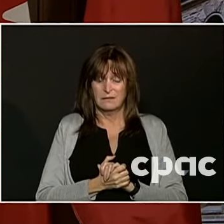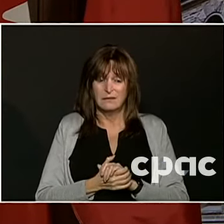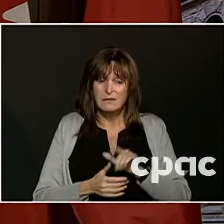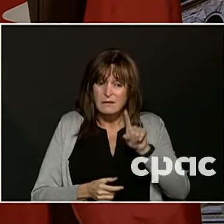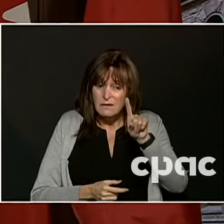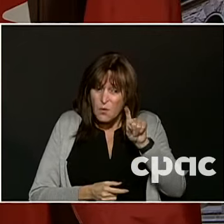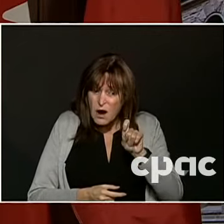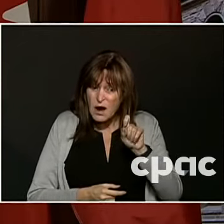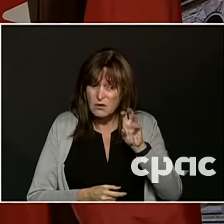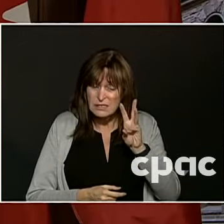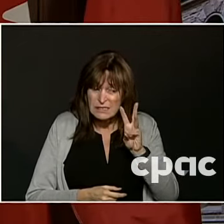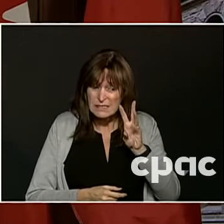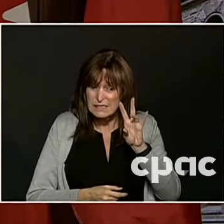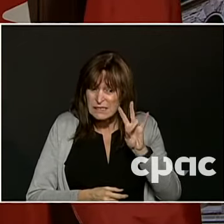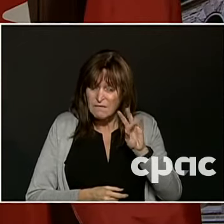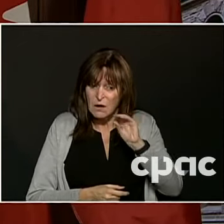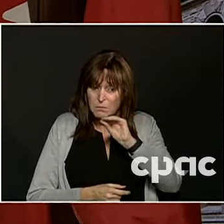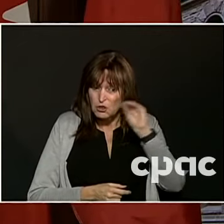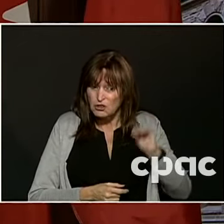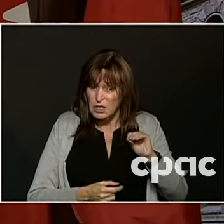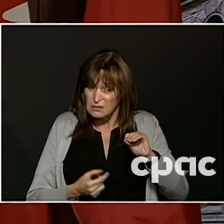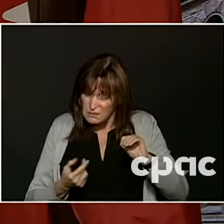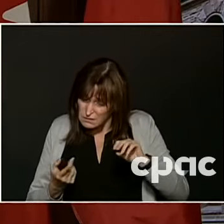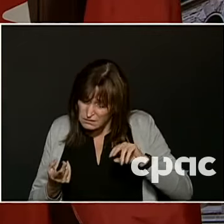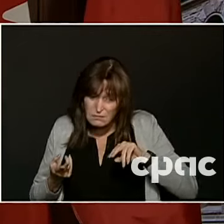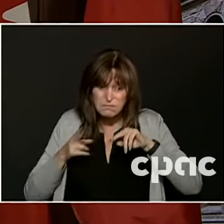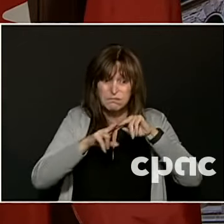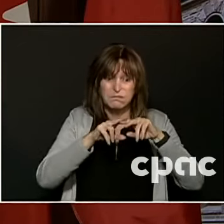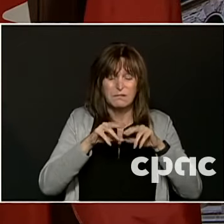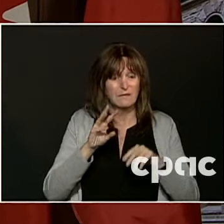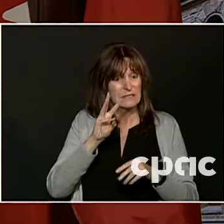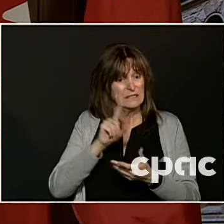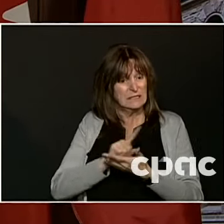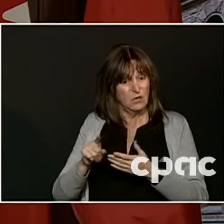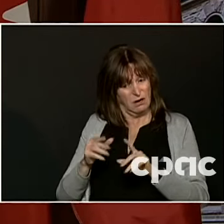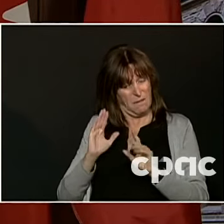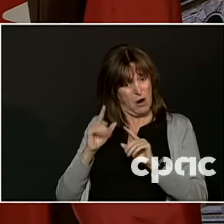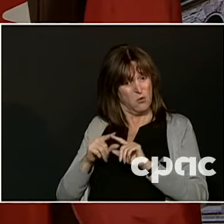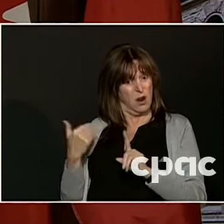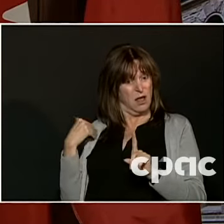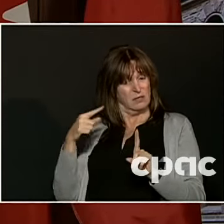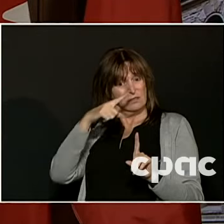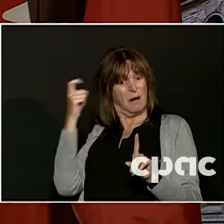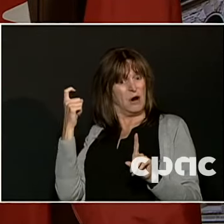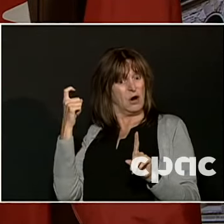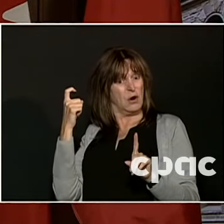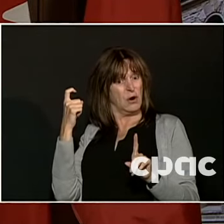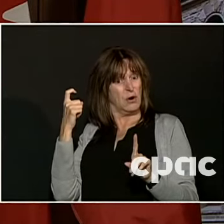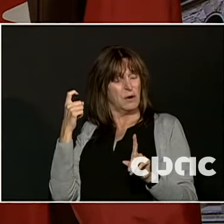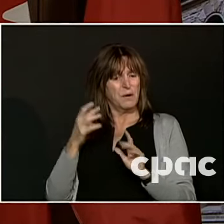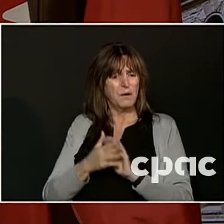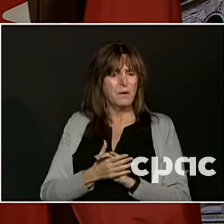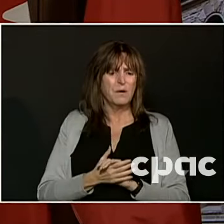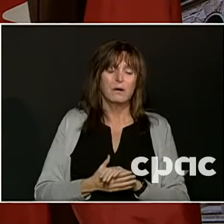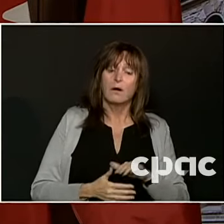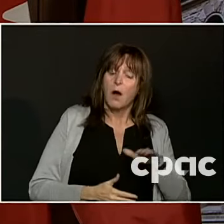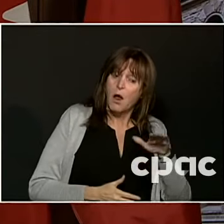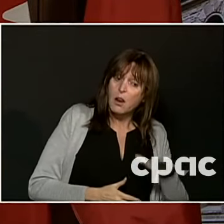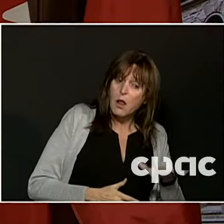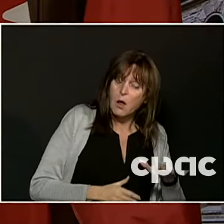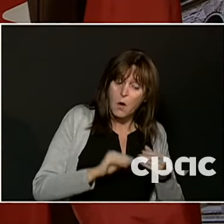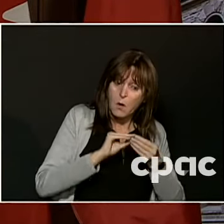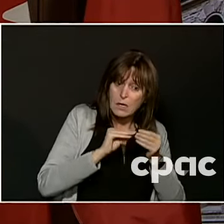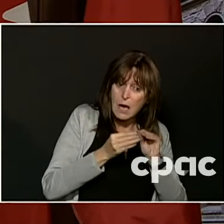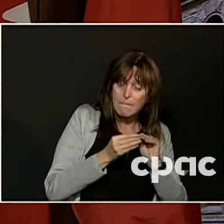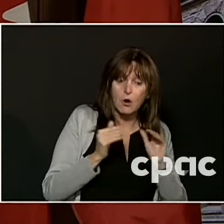weeks. Now, it is still a relatively low number of hospitalizations compared to the total